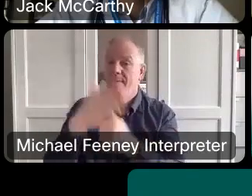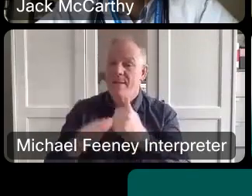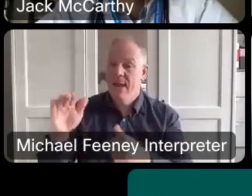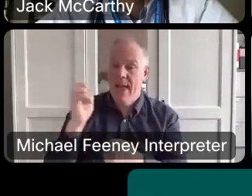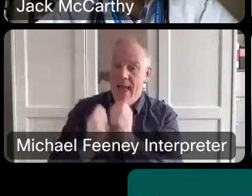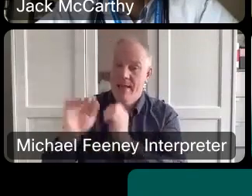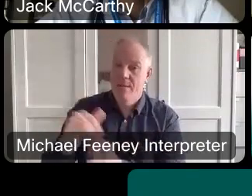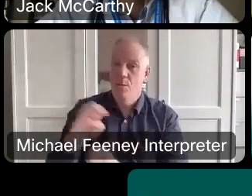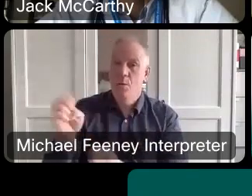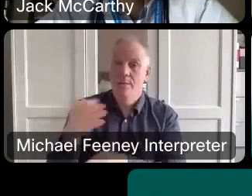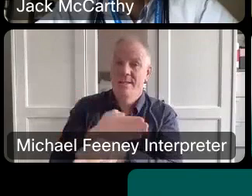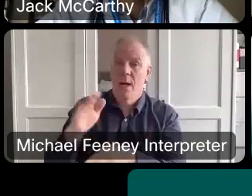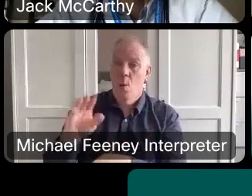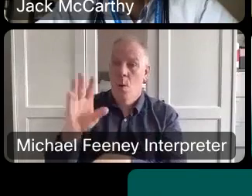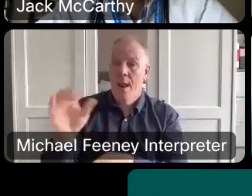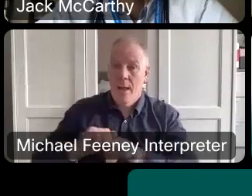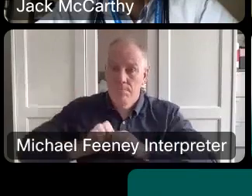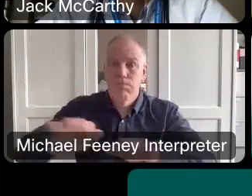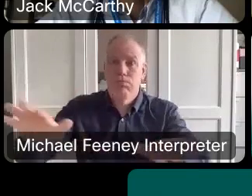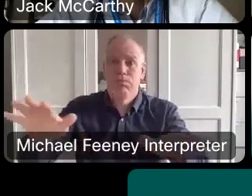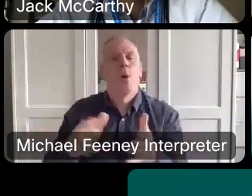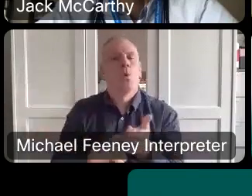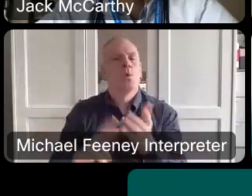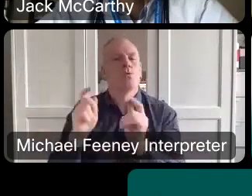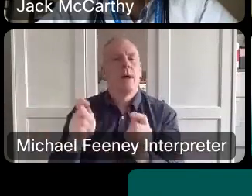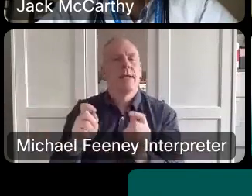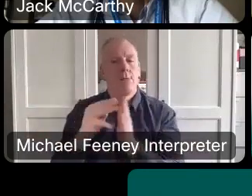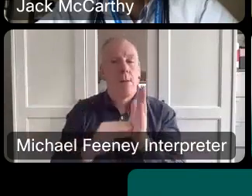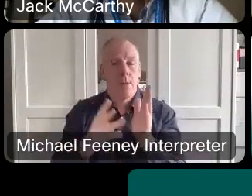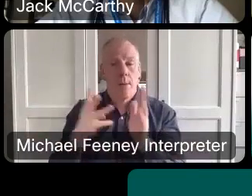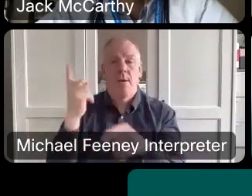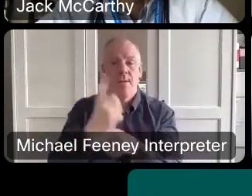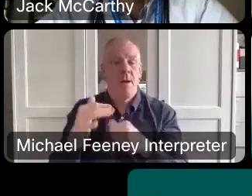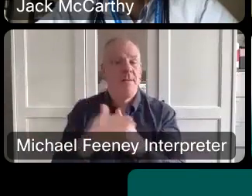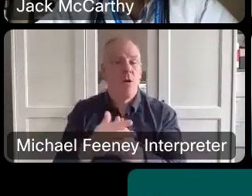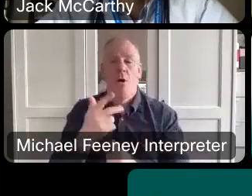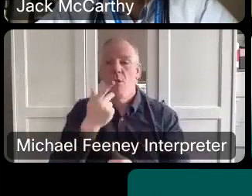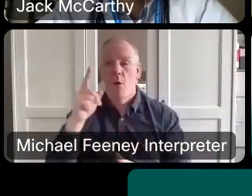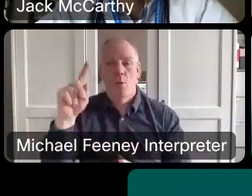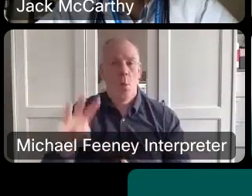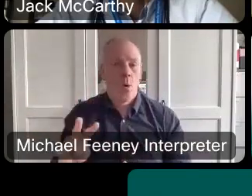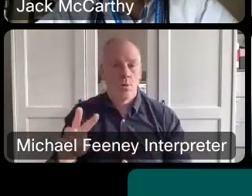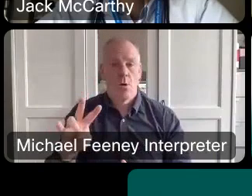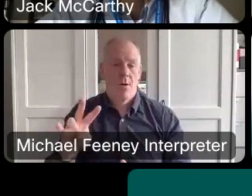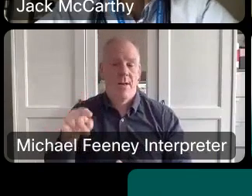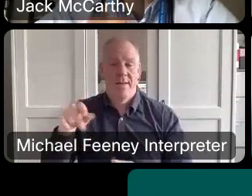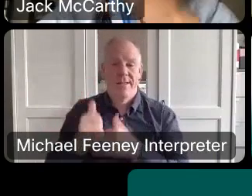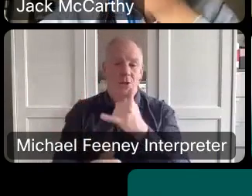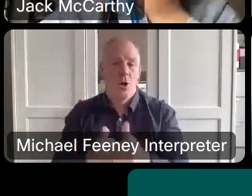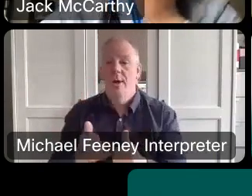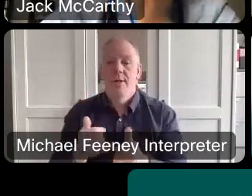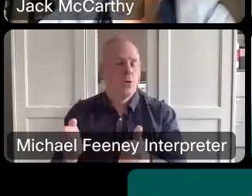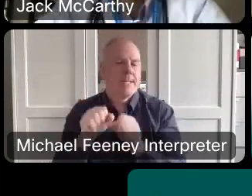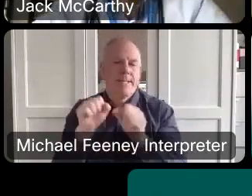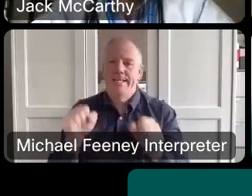so maybe beginning of July. So we definitely will have these programs ready in Q3 this year. So just for the system